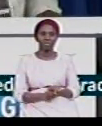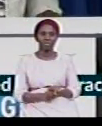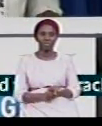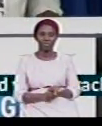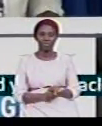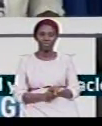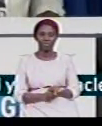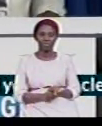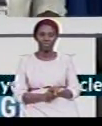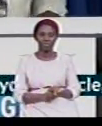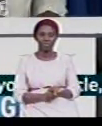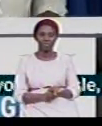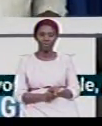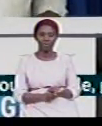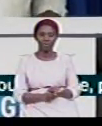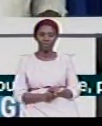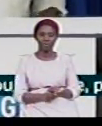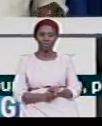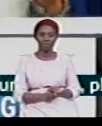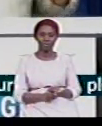Let's hear from orchestra.